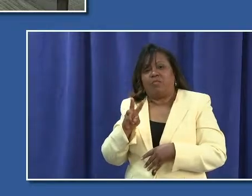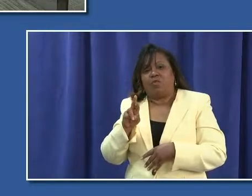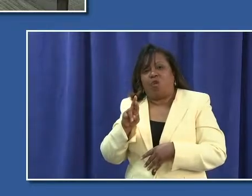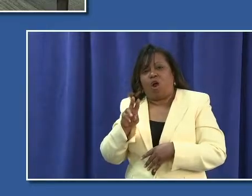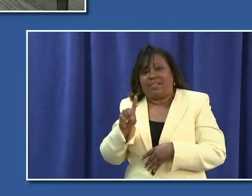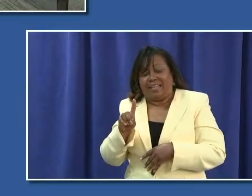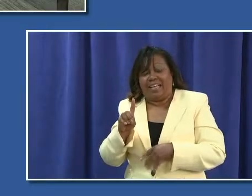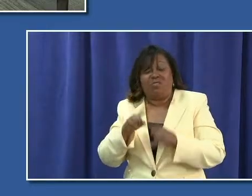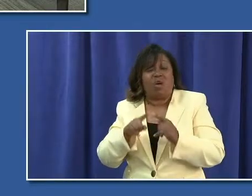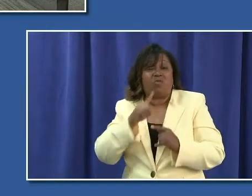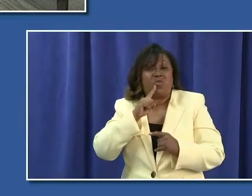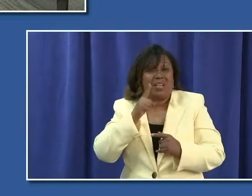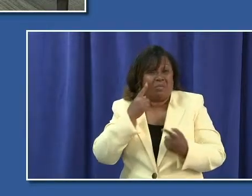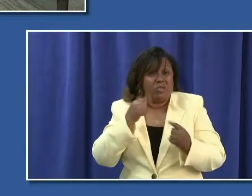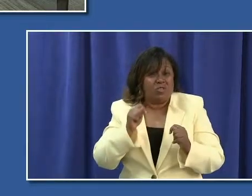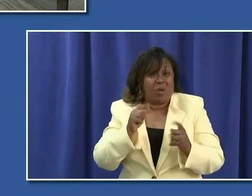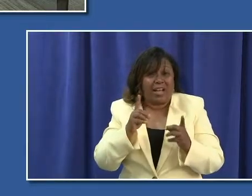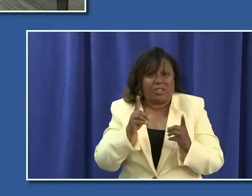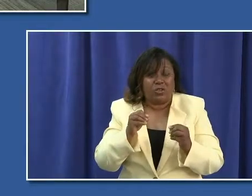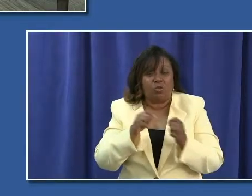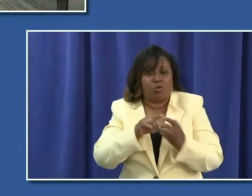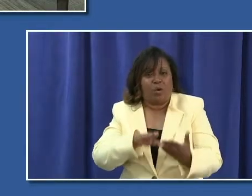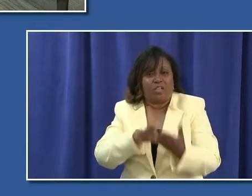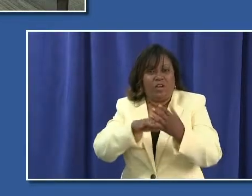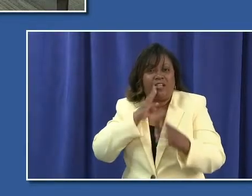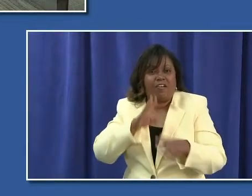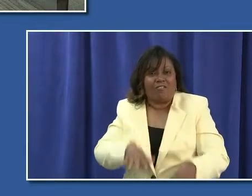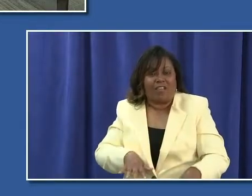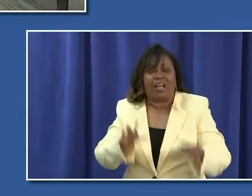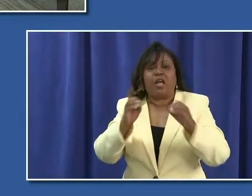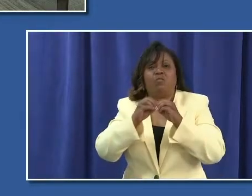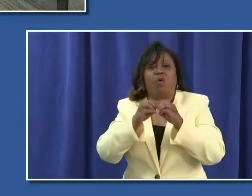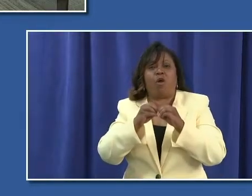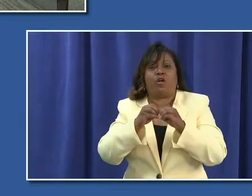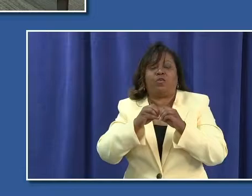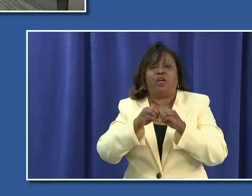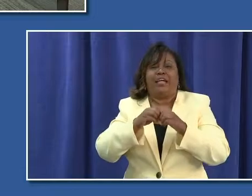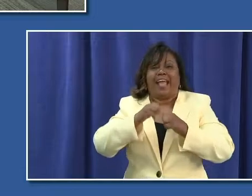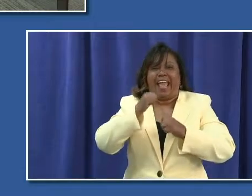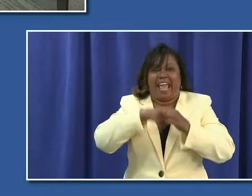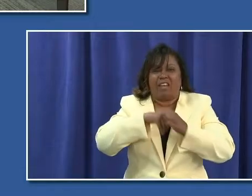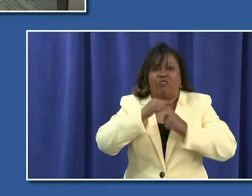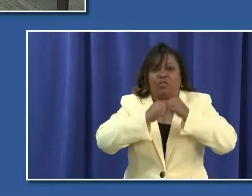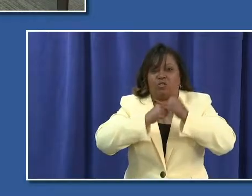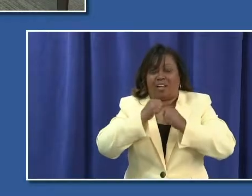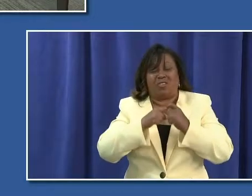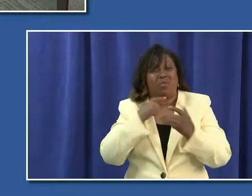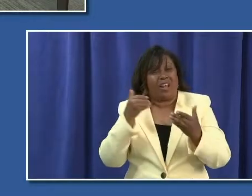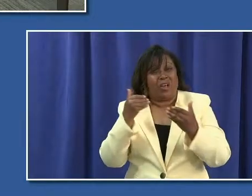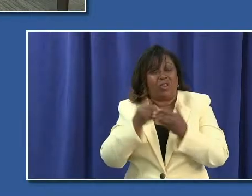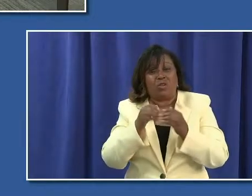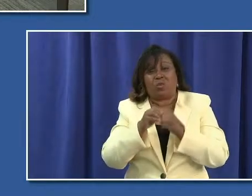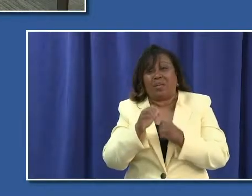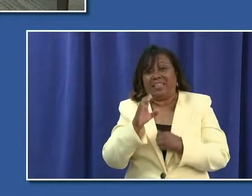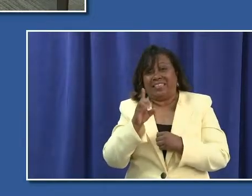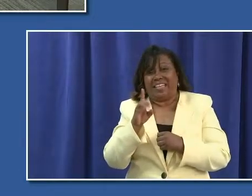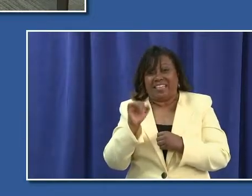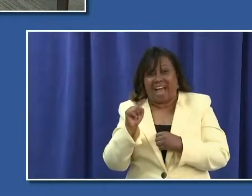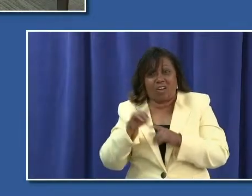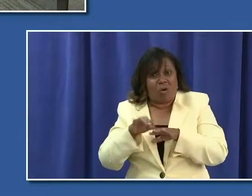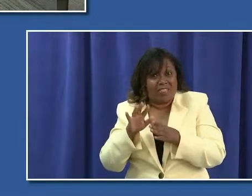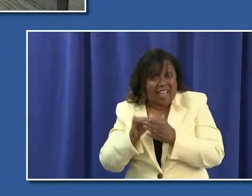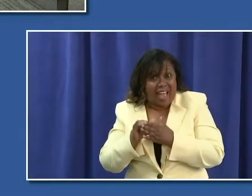the things that we've really been trying to do to address flooding is to go with more green infrastructure. And we work very closely with CDOT on